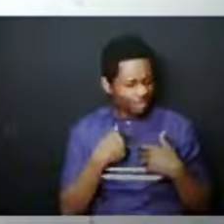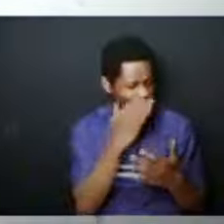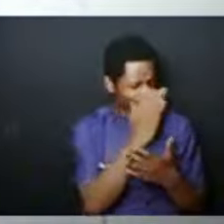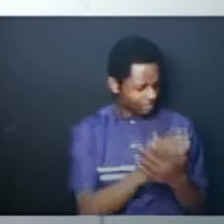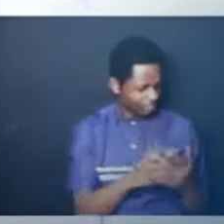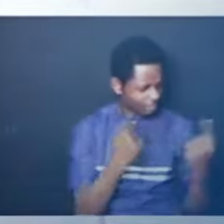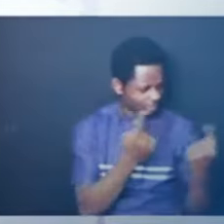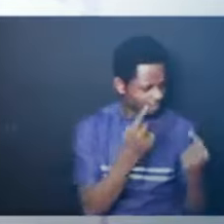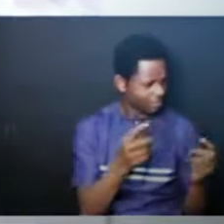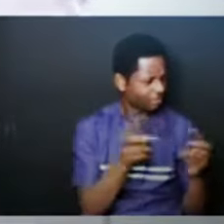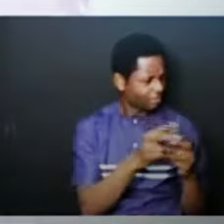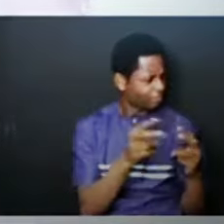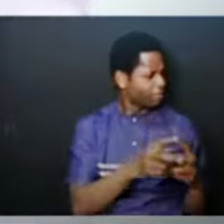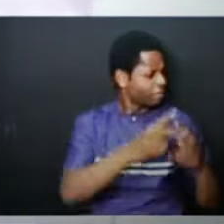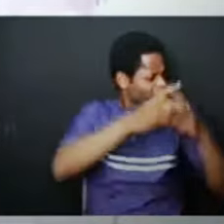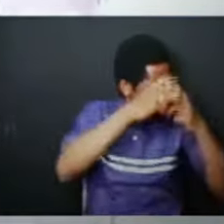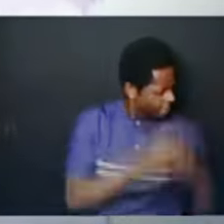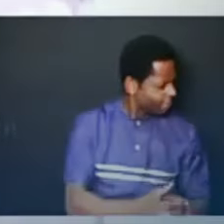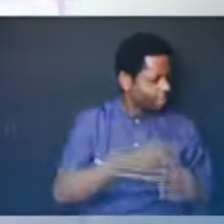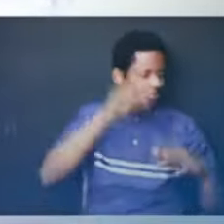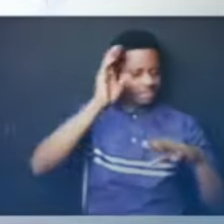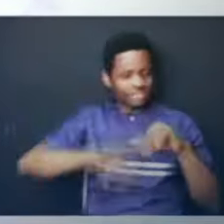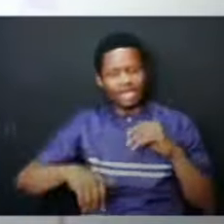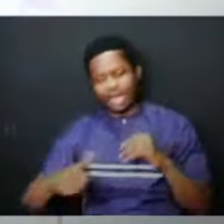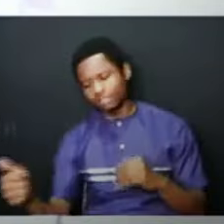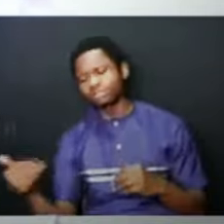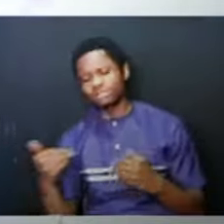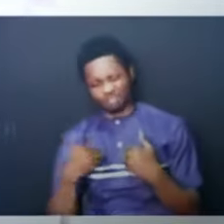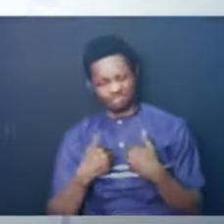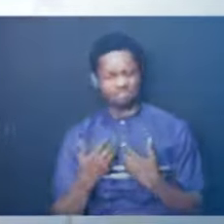Some sins are weightier than others.